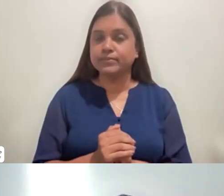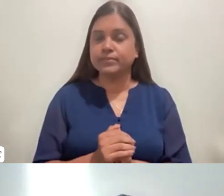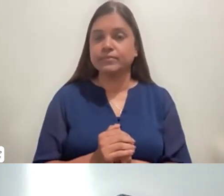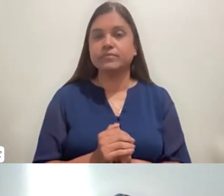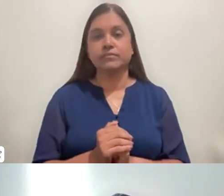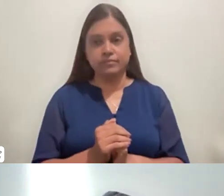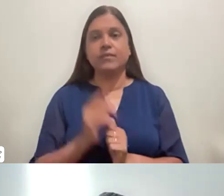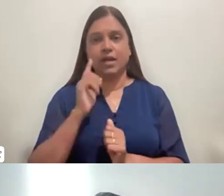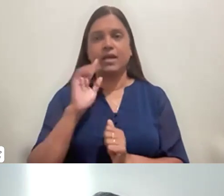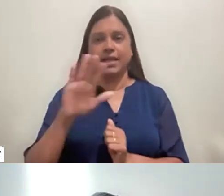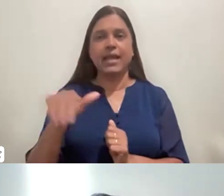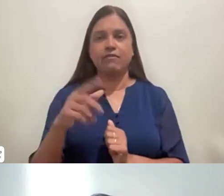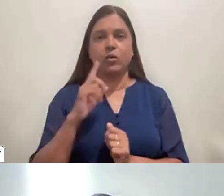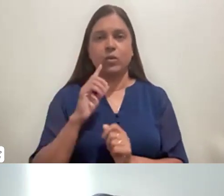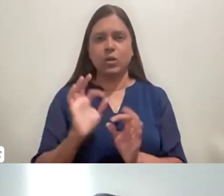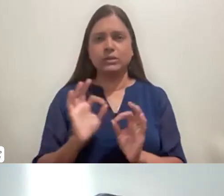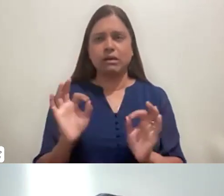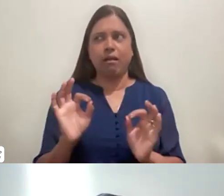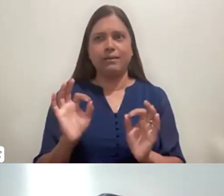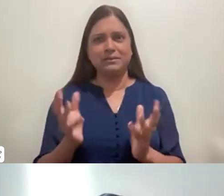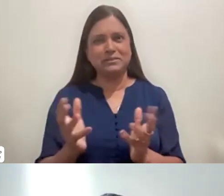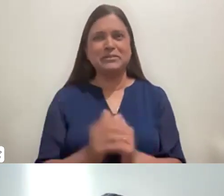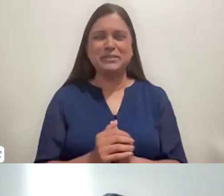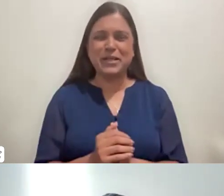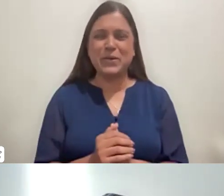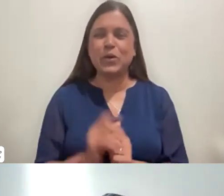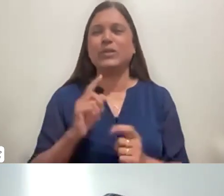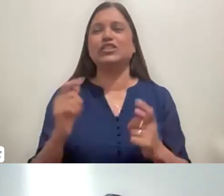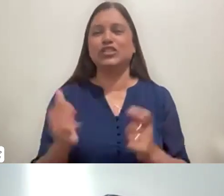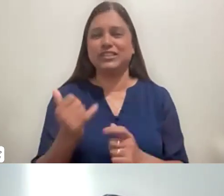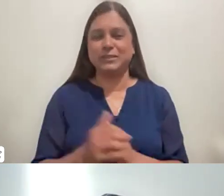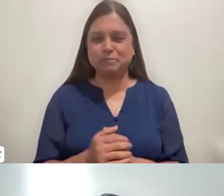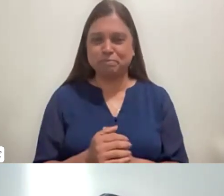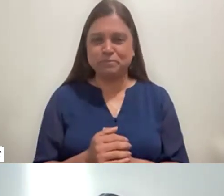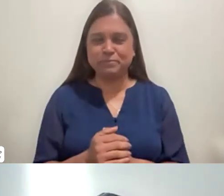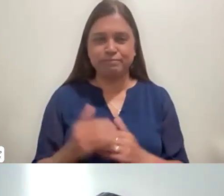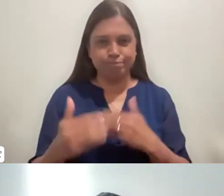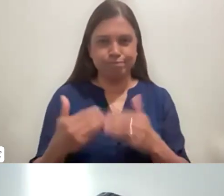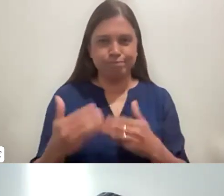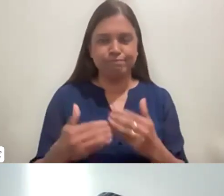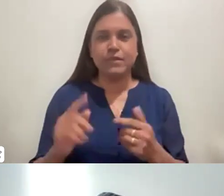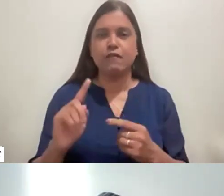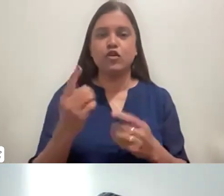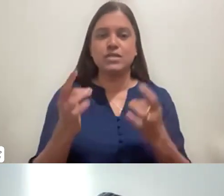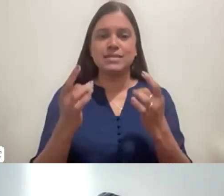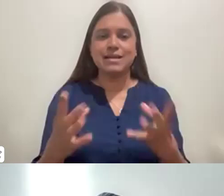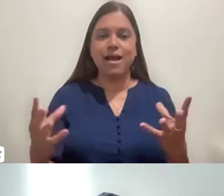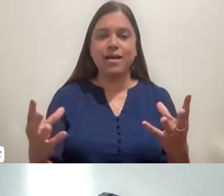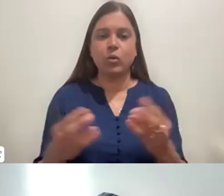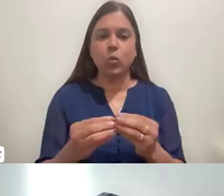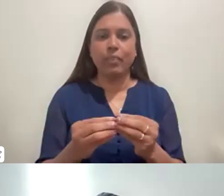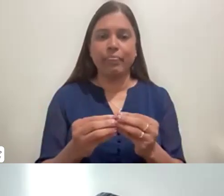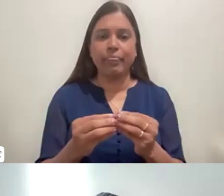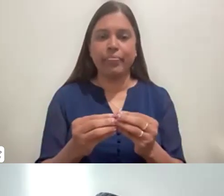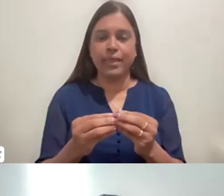that? Everyone's on silent, so we'll just okay. Well, we'll first start with